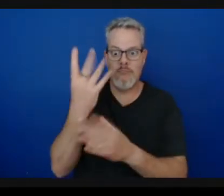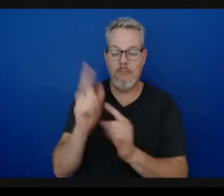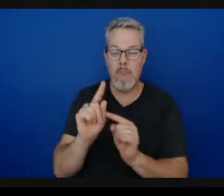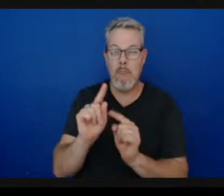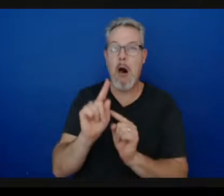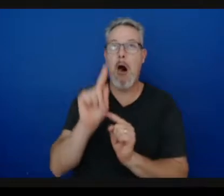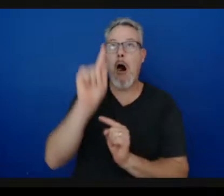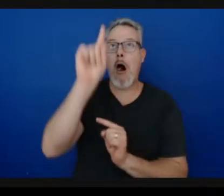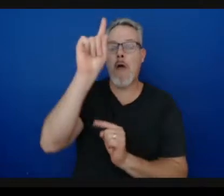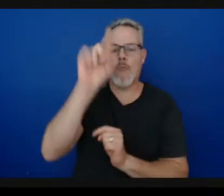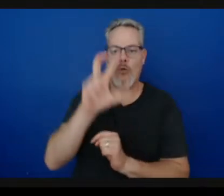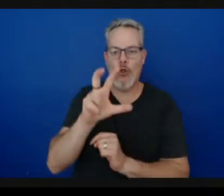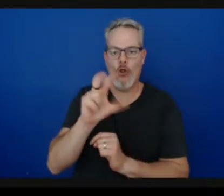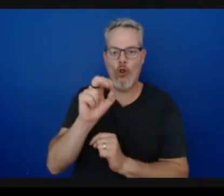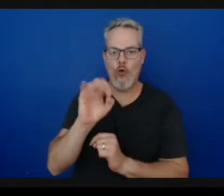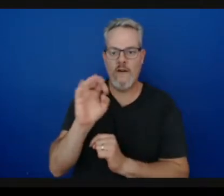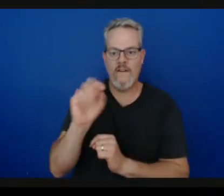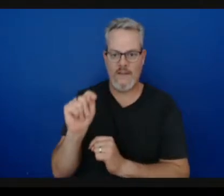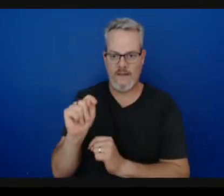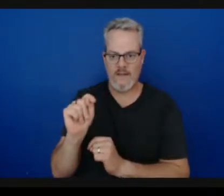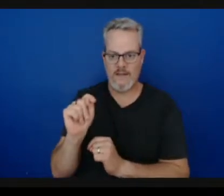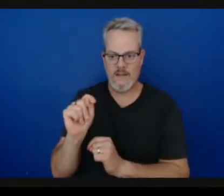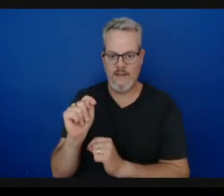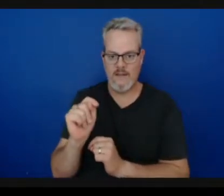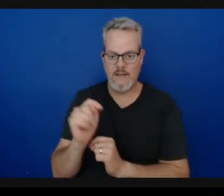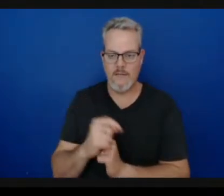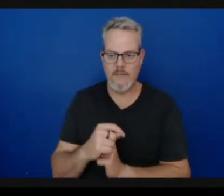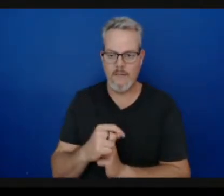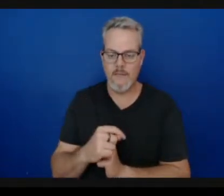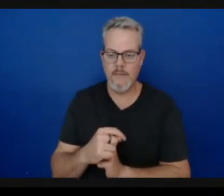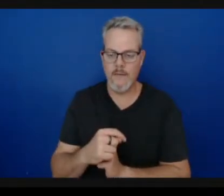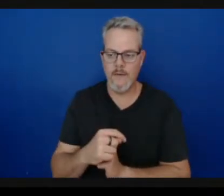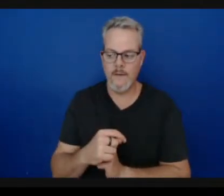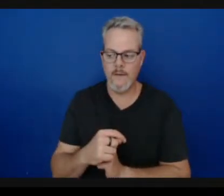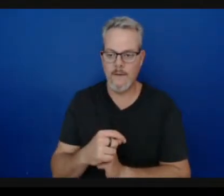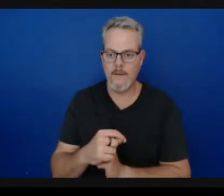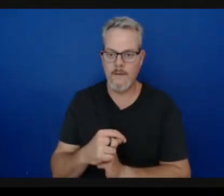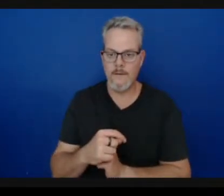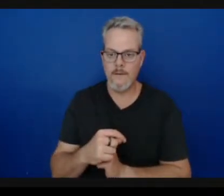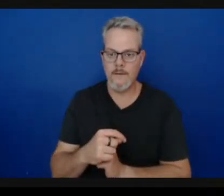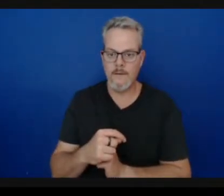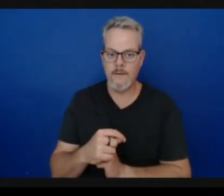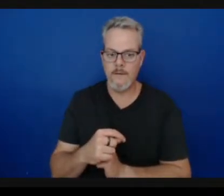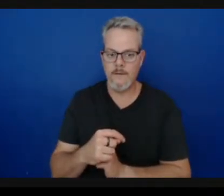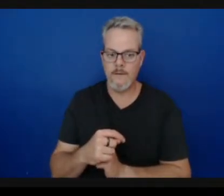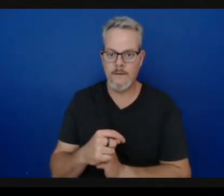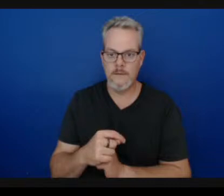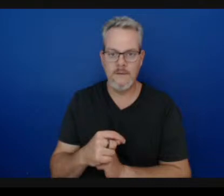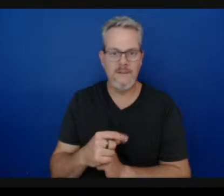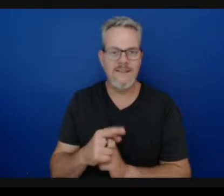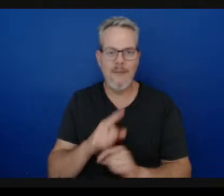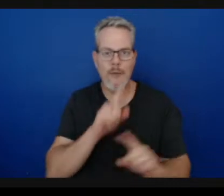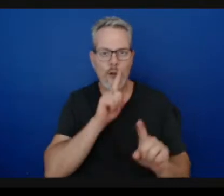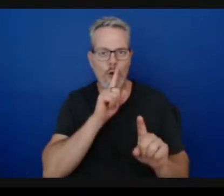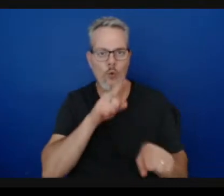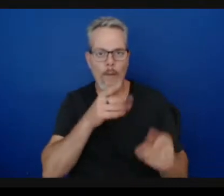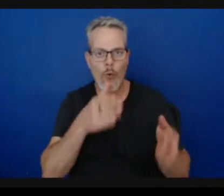tall. They claim it's 75 at some point, but they maybe weren't. The reporter didn't get the number right, I don't